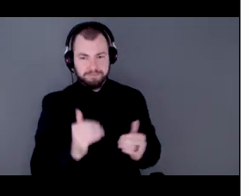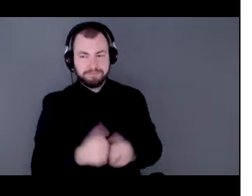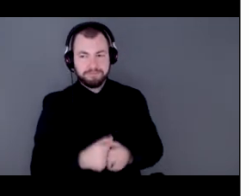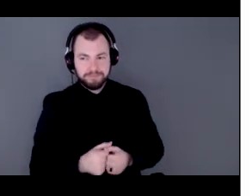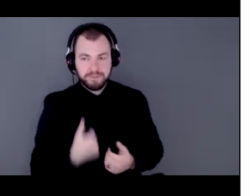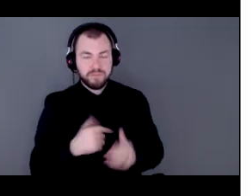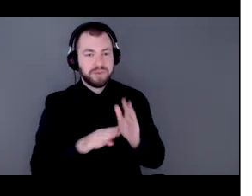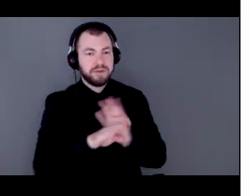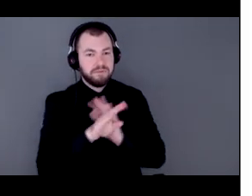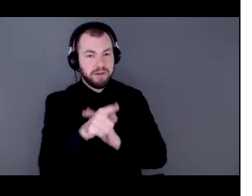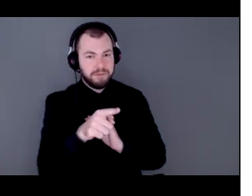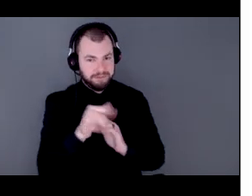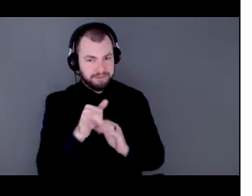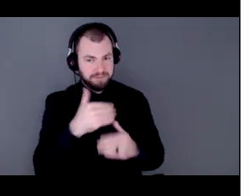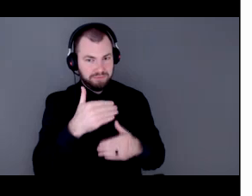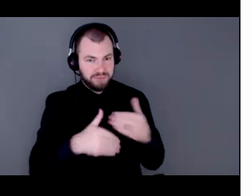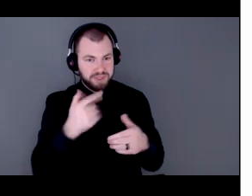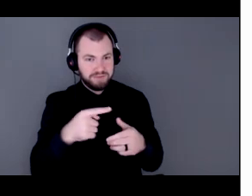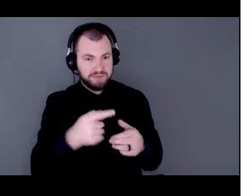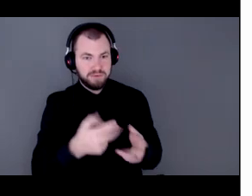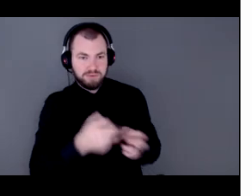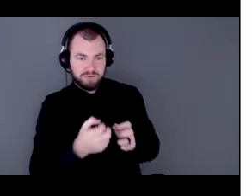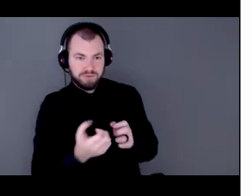this raw material and actually produced,